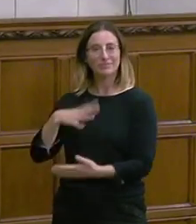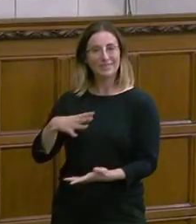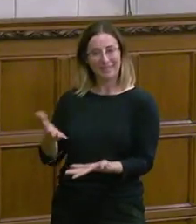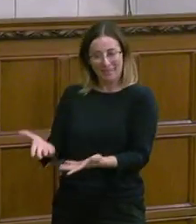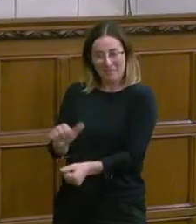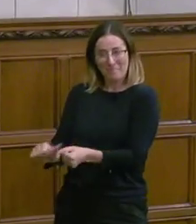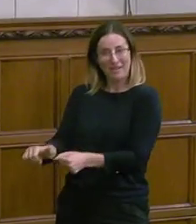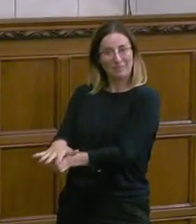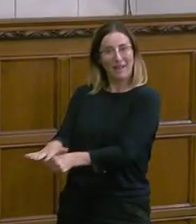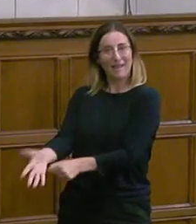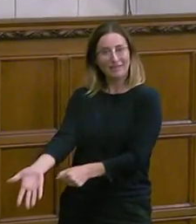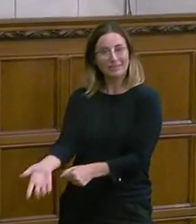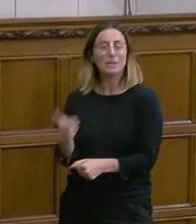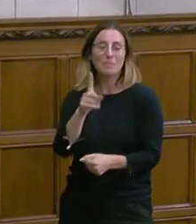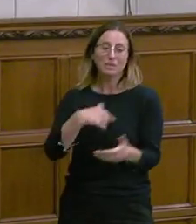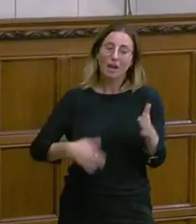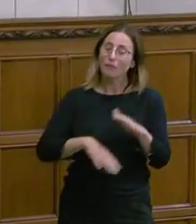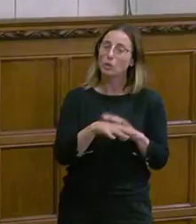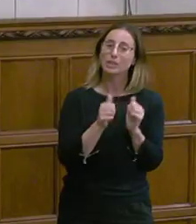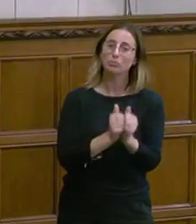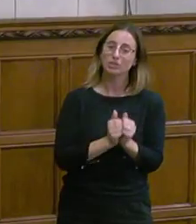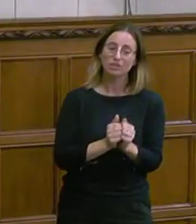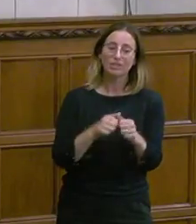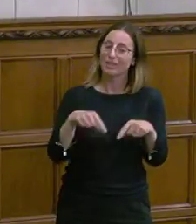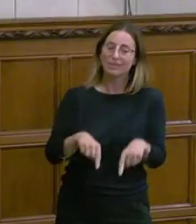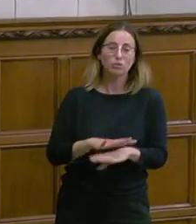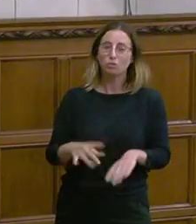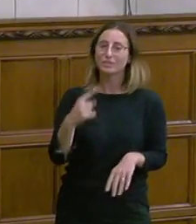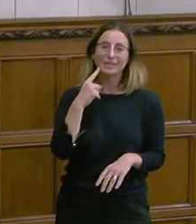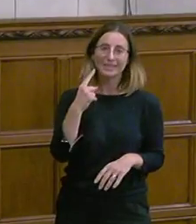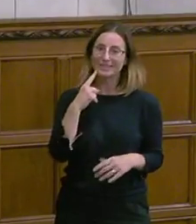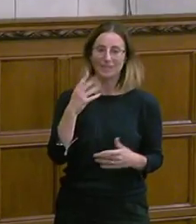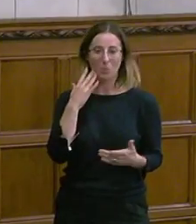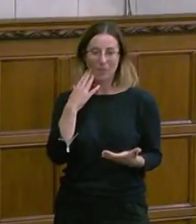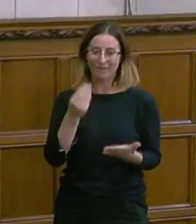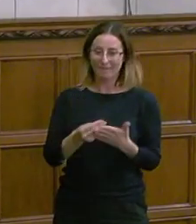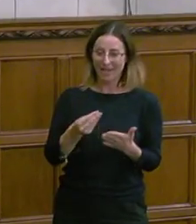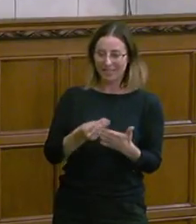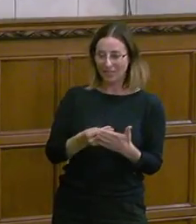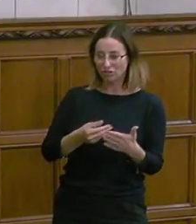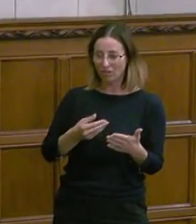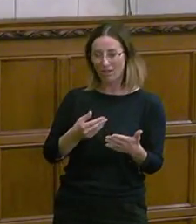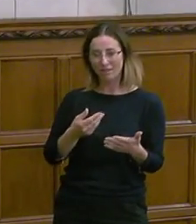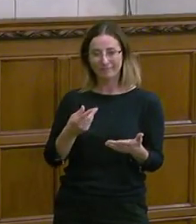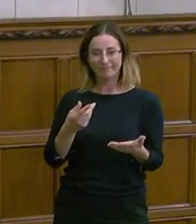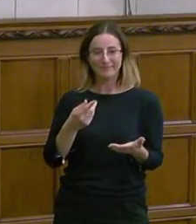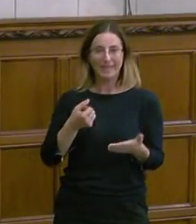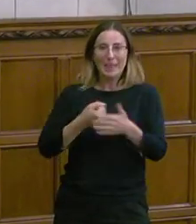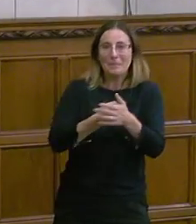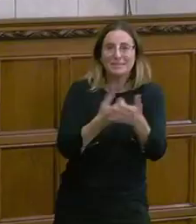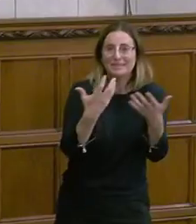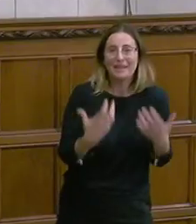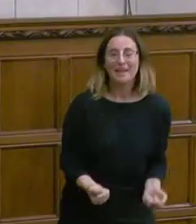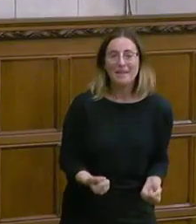placed on them. But I fully appreciate that this is not easy in times of financial constraint. To